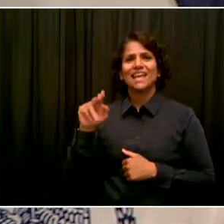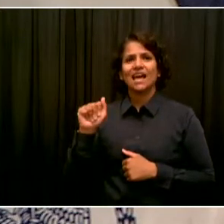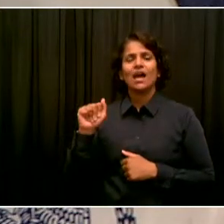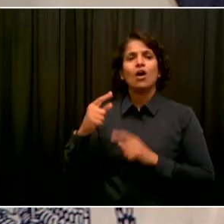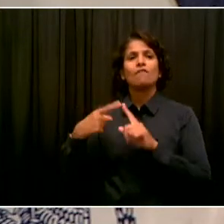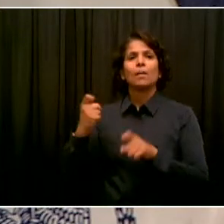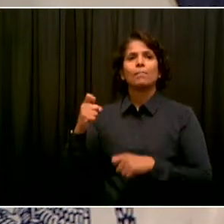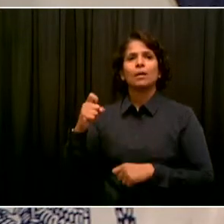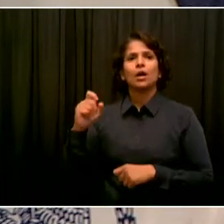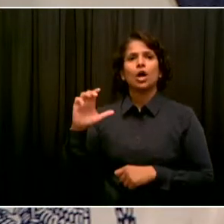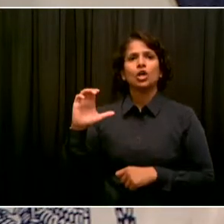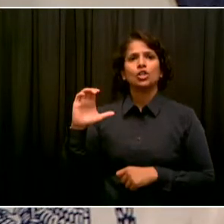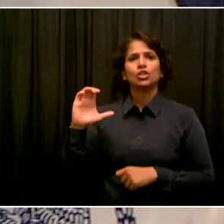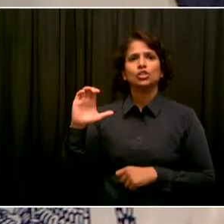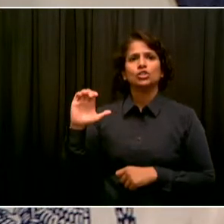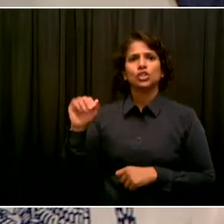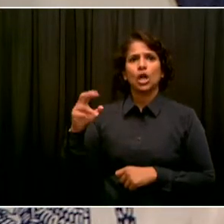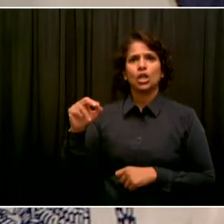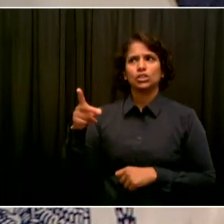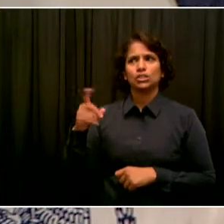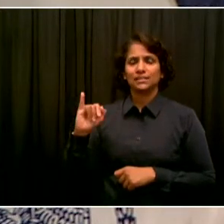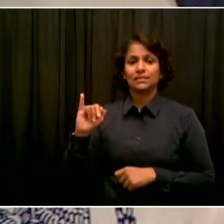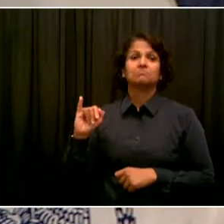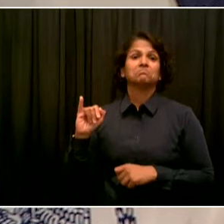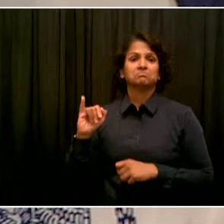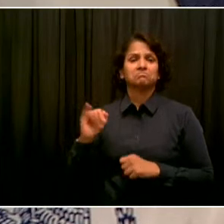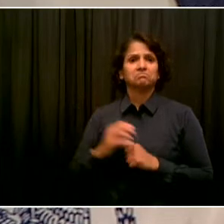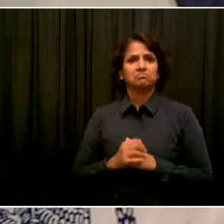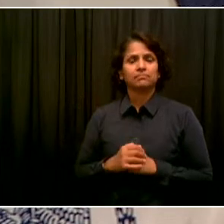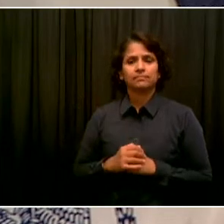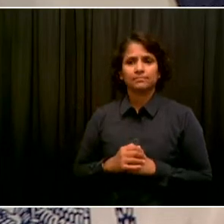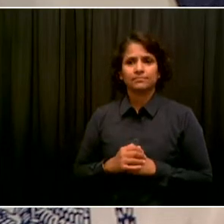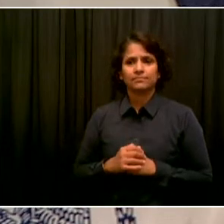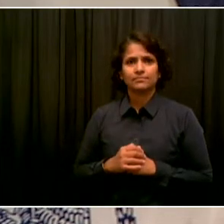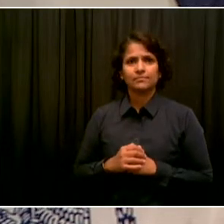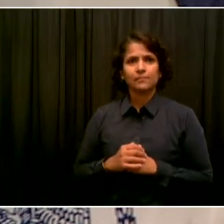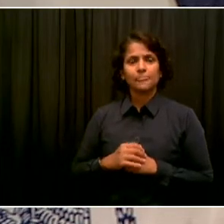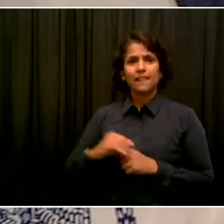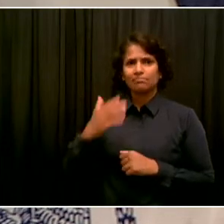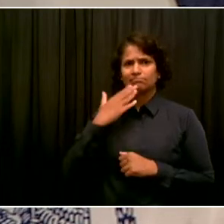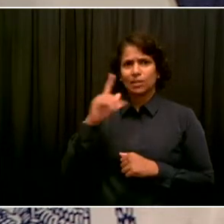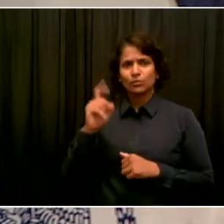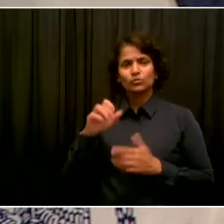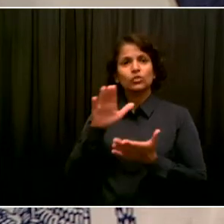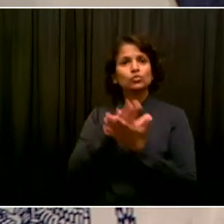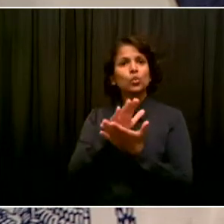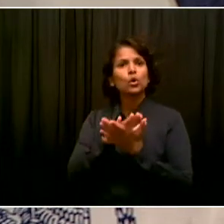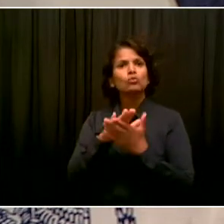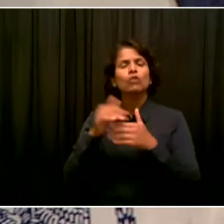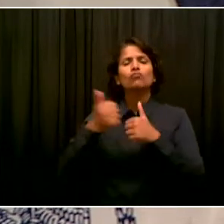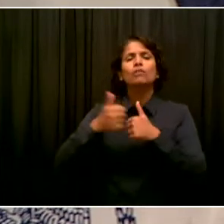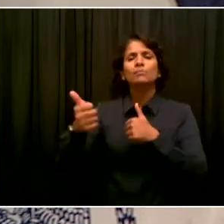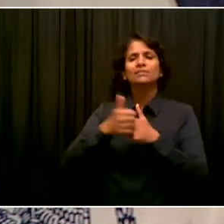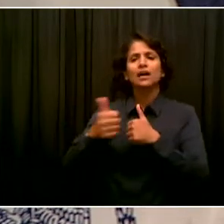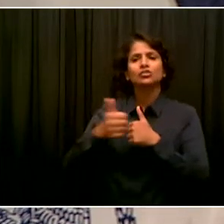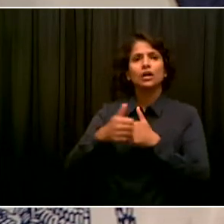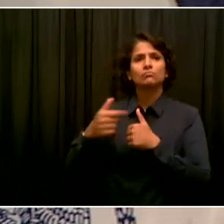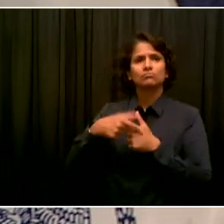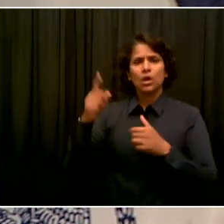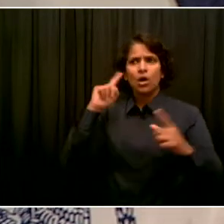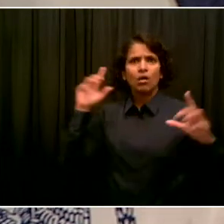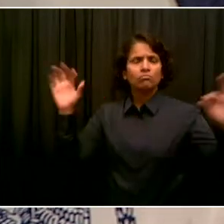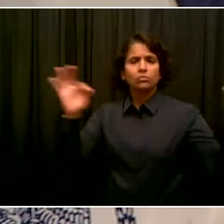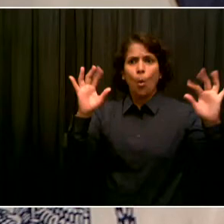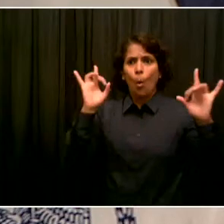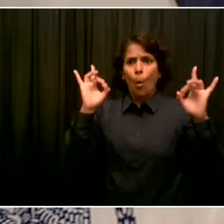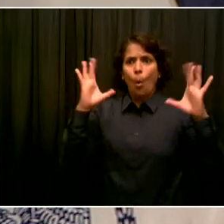Hi, Mayor. Thanks for taking my question. I want to ask about school transportation. We're hearing, quite frankly, horror stories from parents.